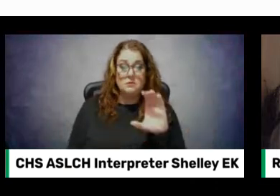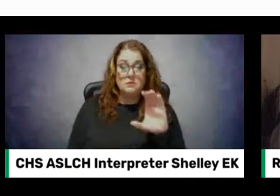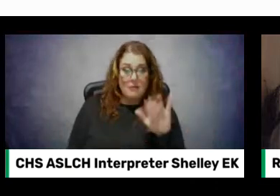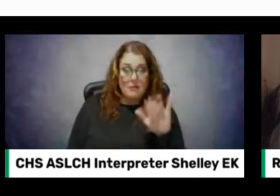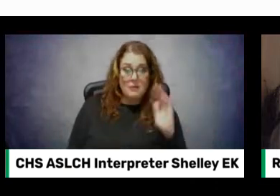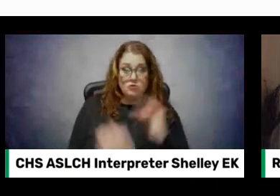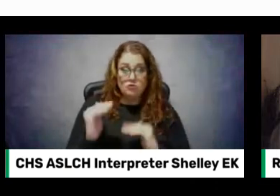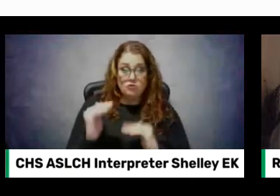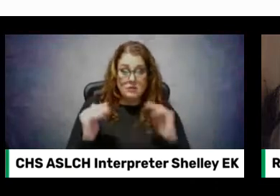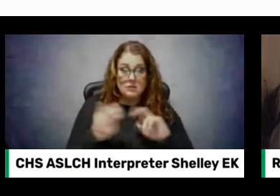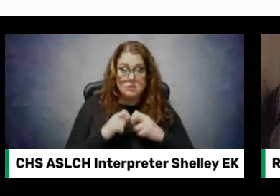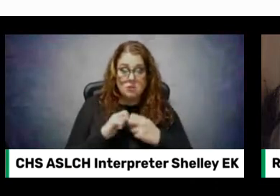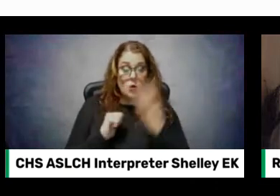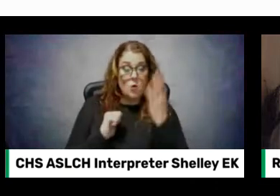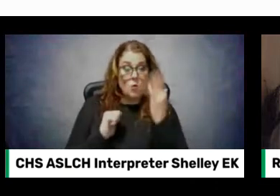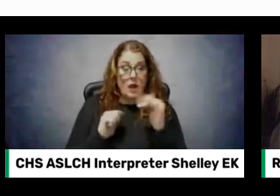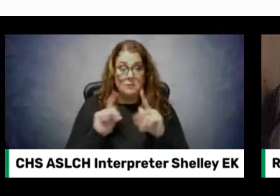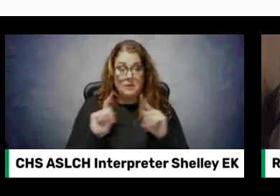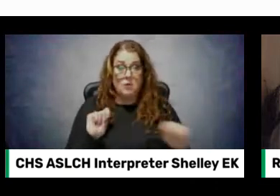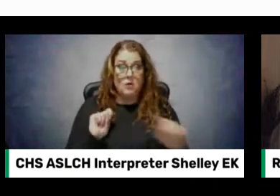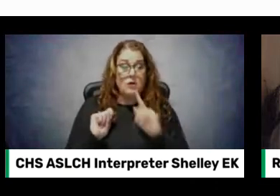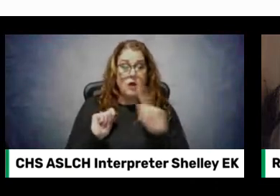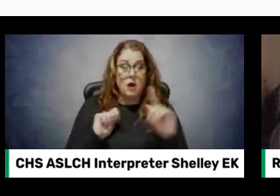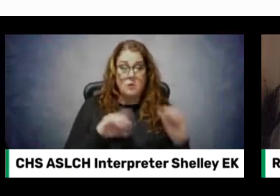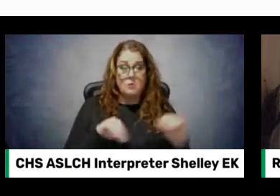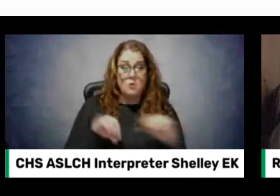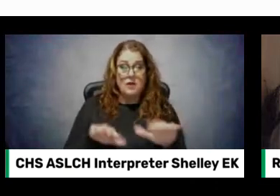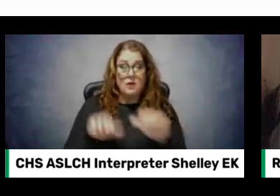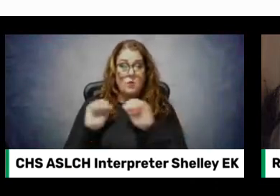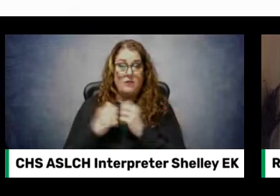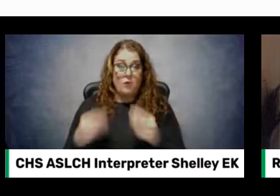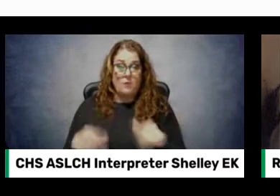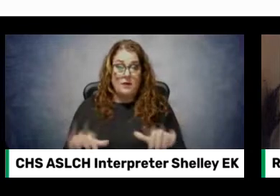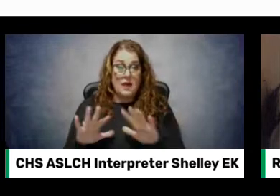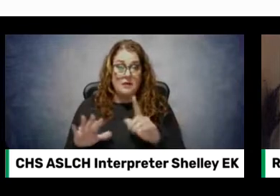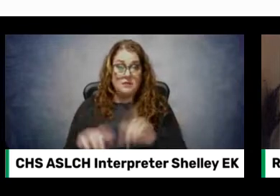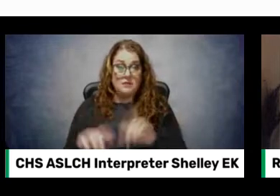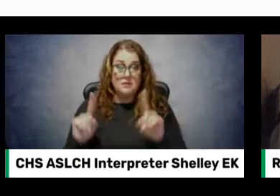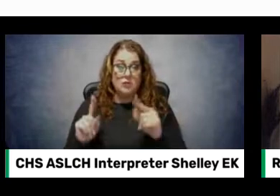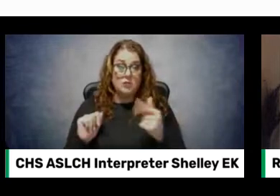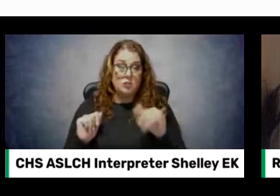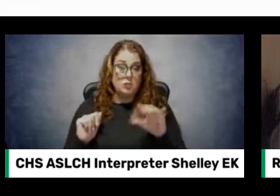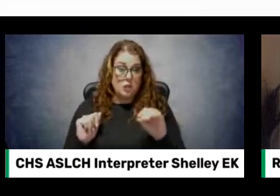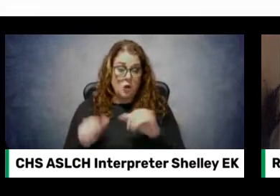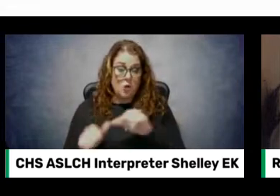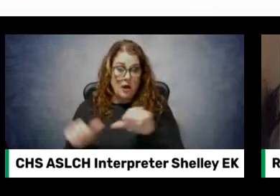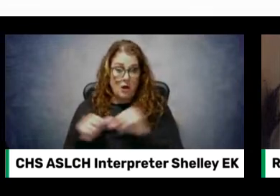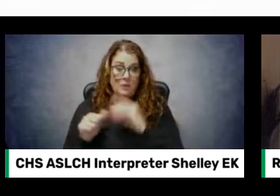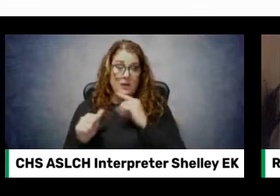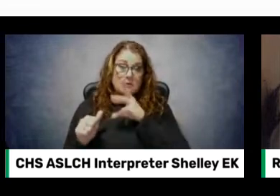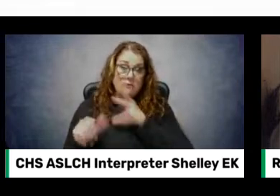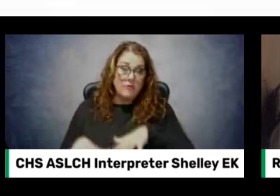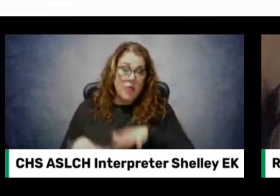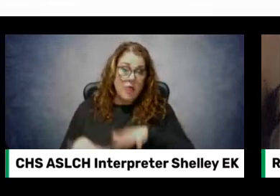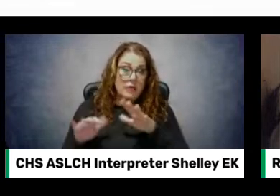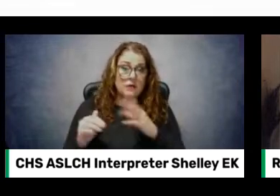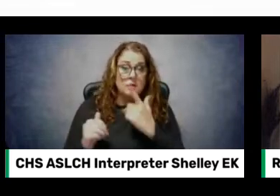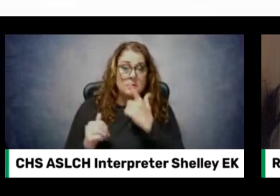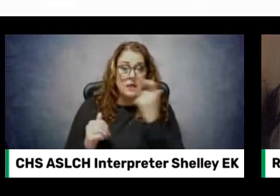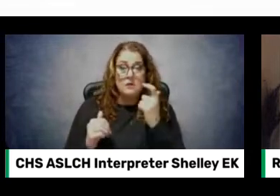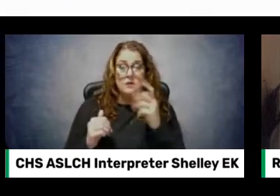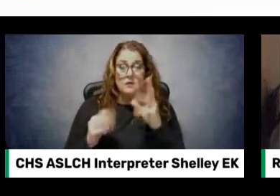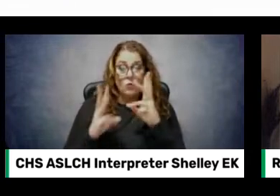justice issues, why folks are moving away from lands from different geo areas because of flooding, because of